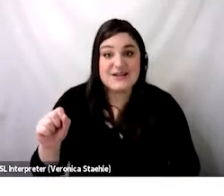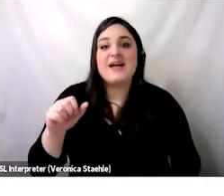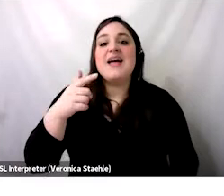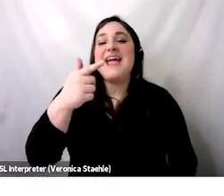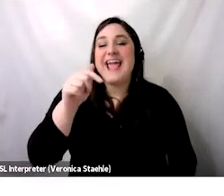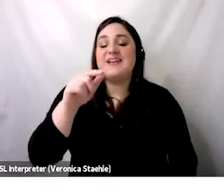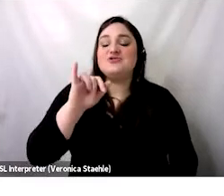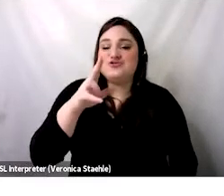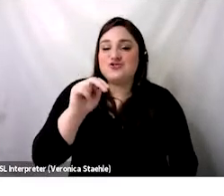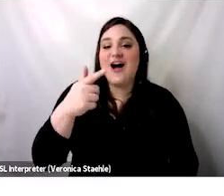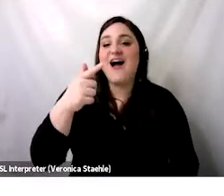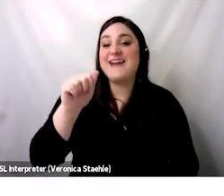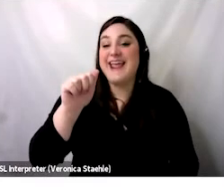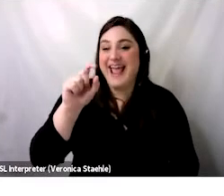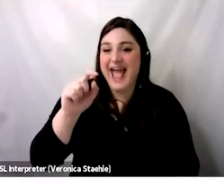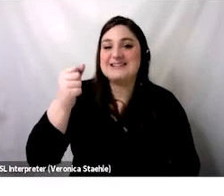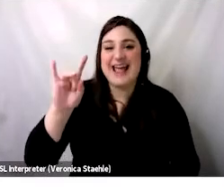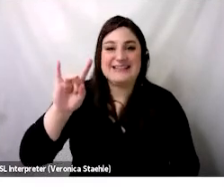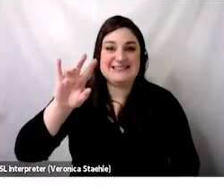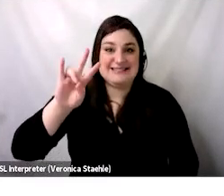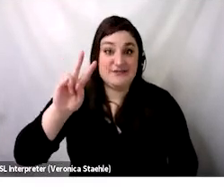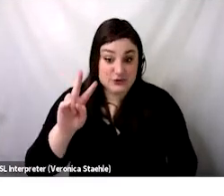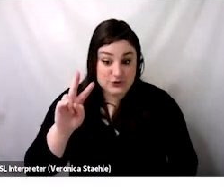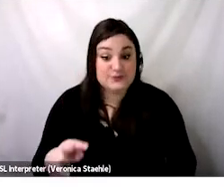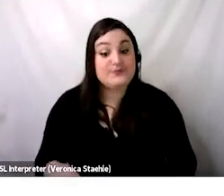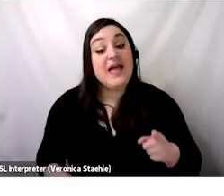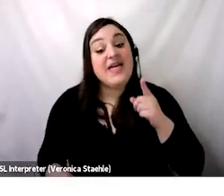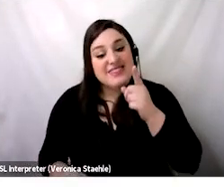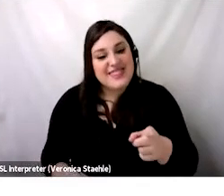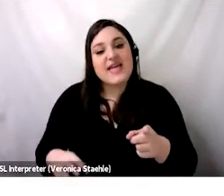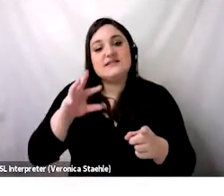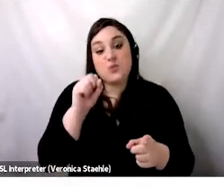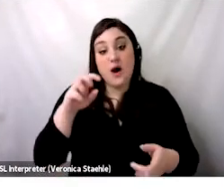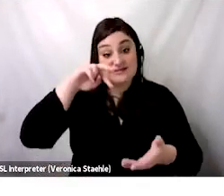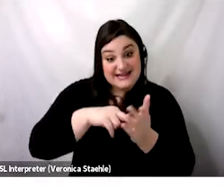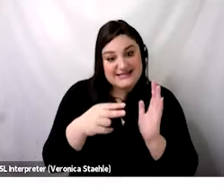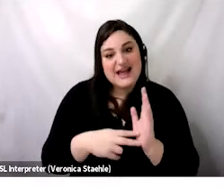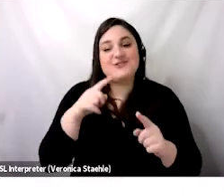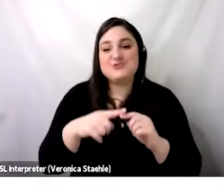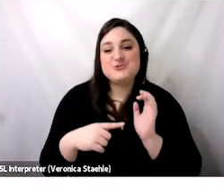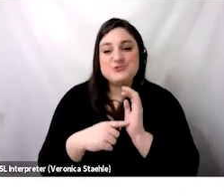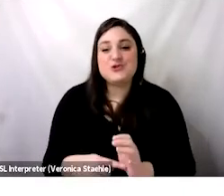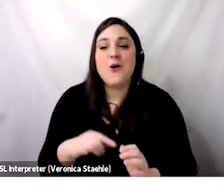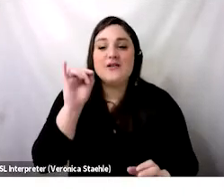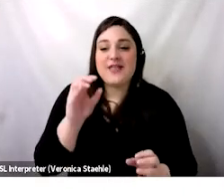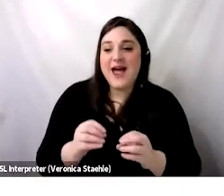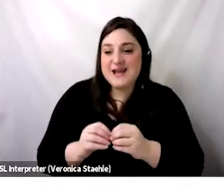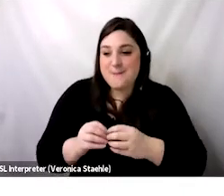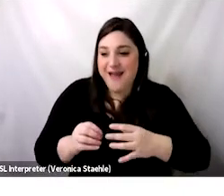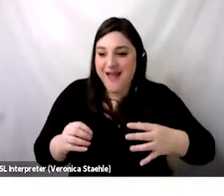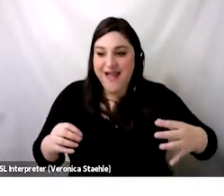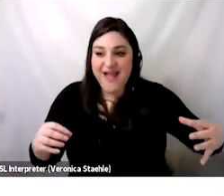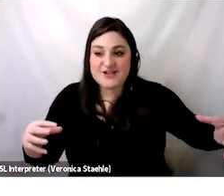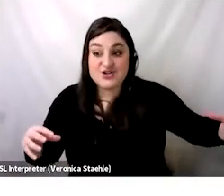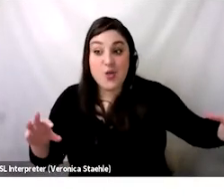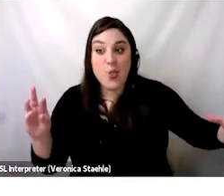John O'Sullivan. And what this meant was the expansion westward of